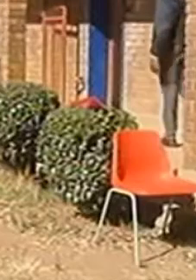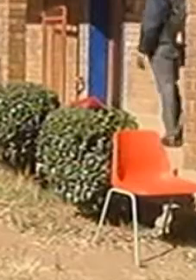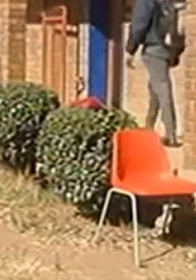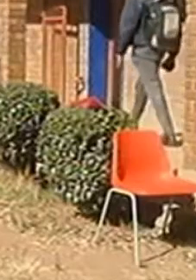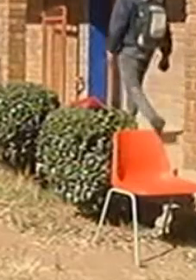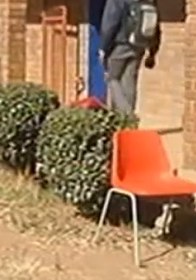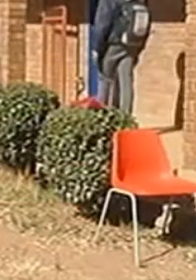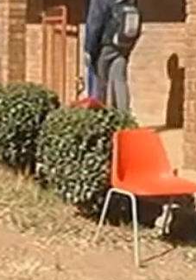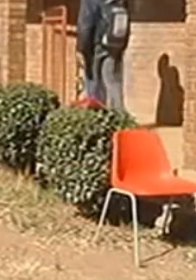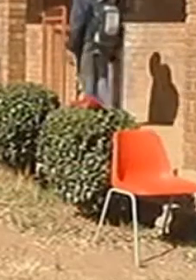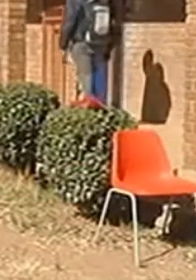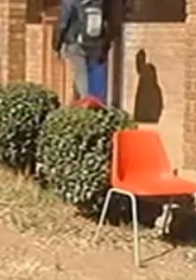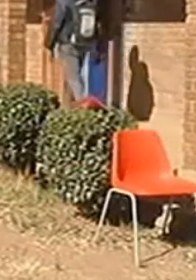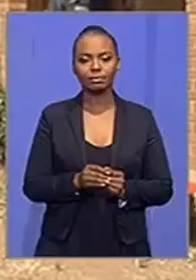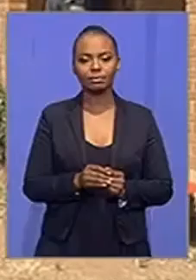15 Tlhakola.